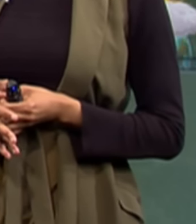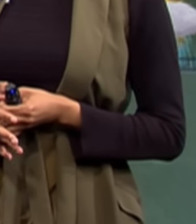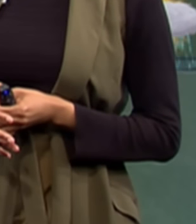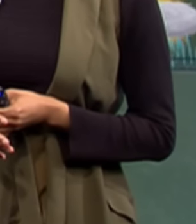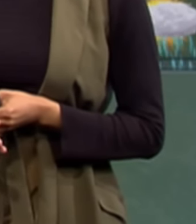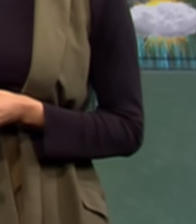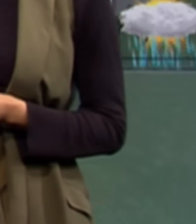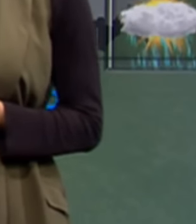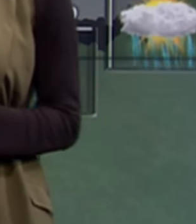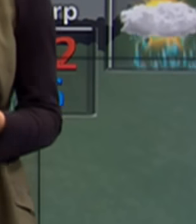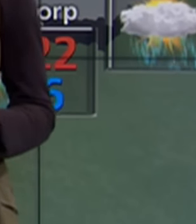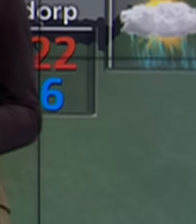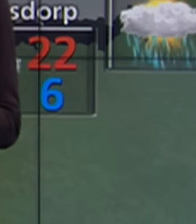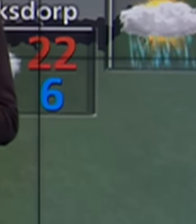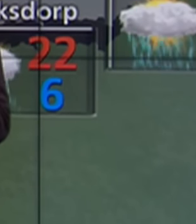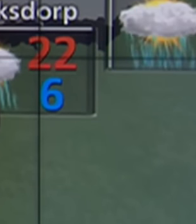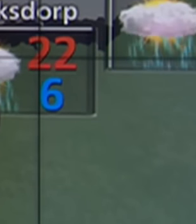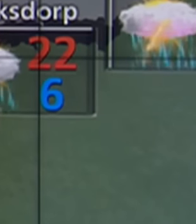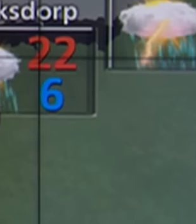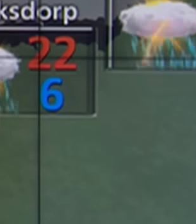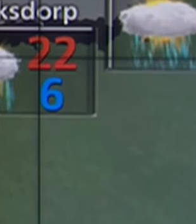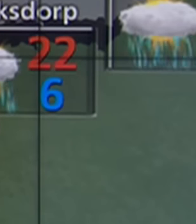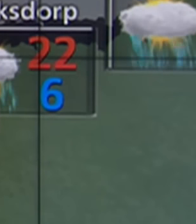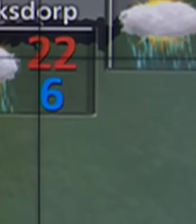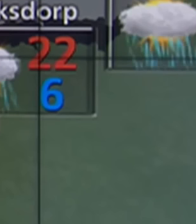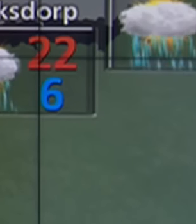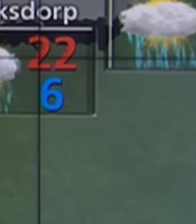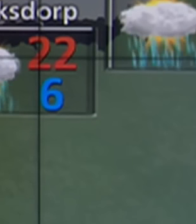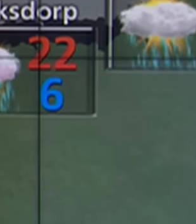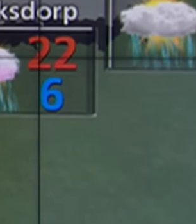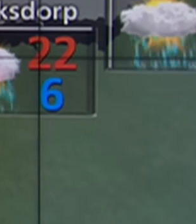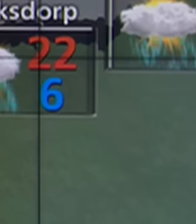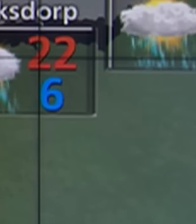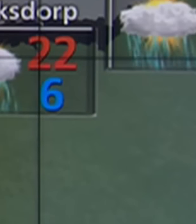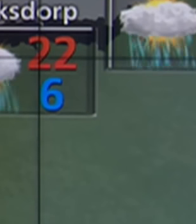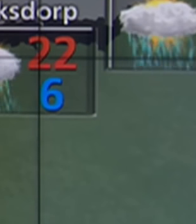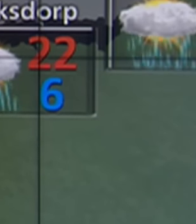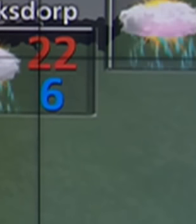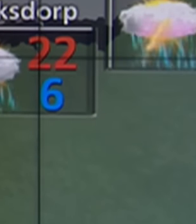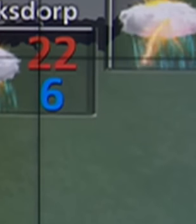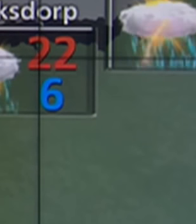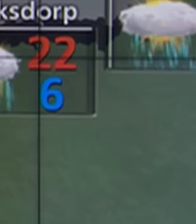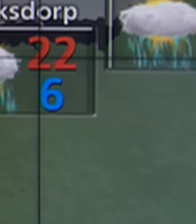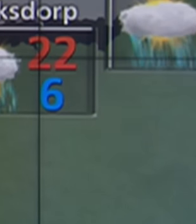go di le 21 mo gaetsho maemo a botsa felela fano a re kopana gape mo nakong e tlang